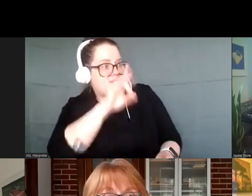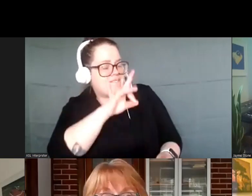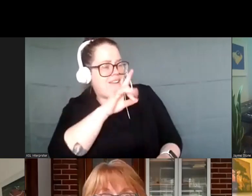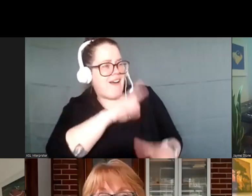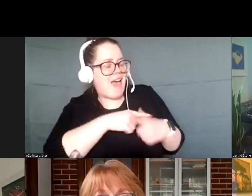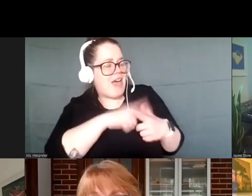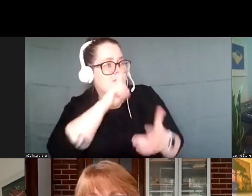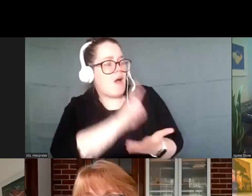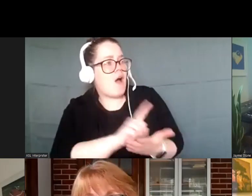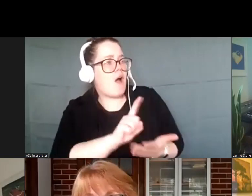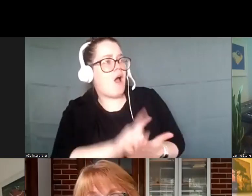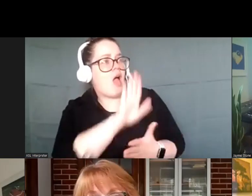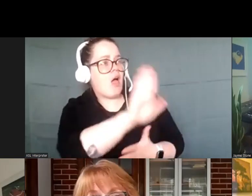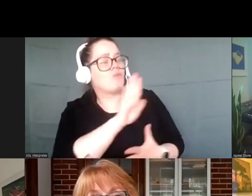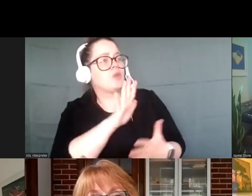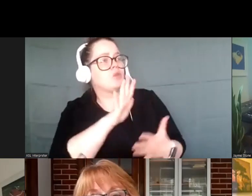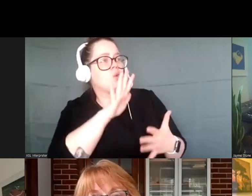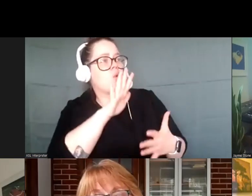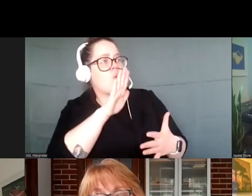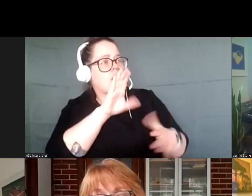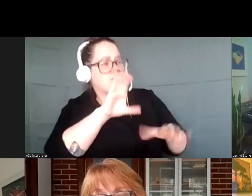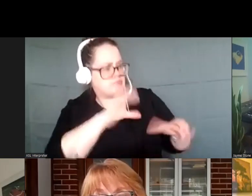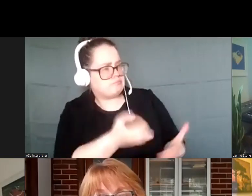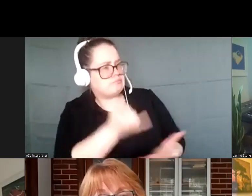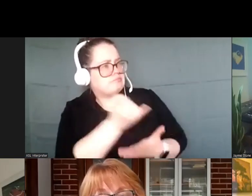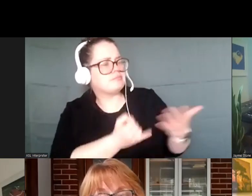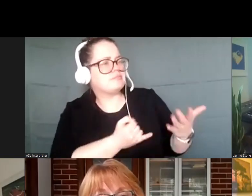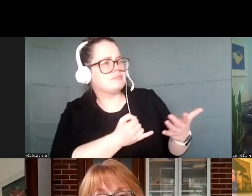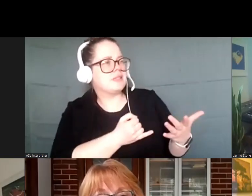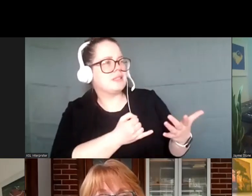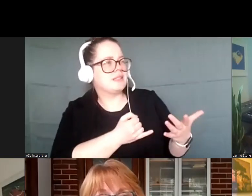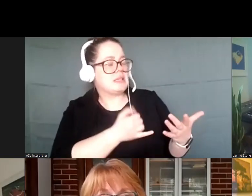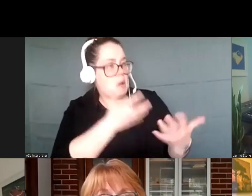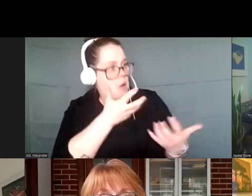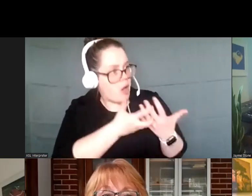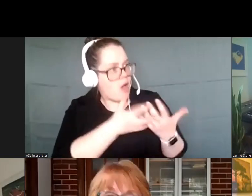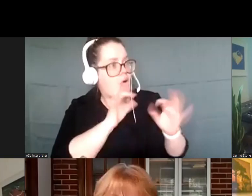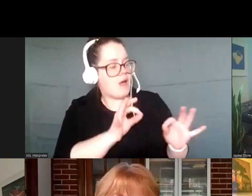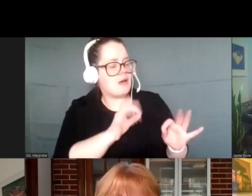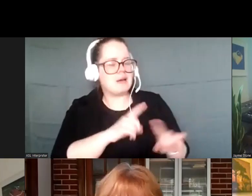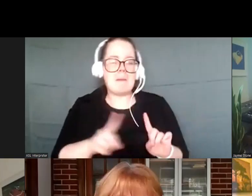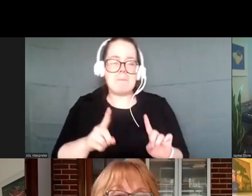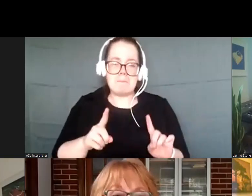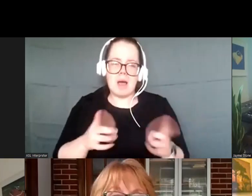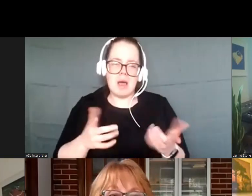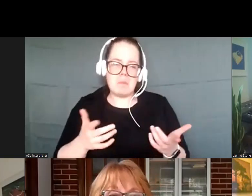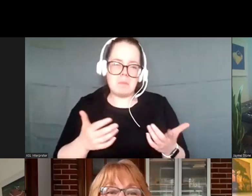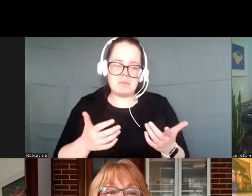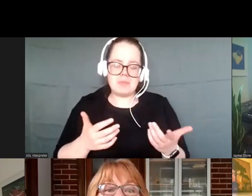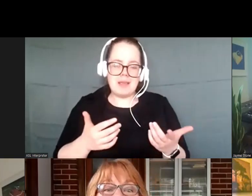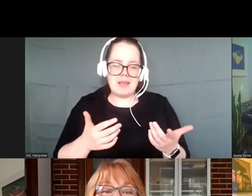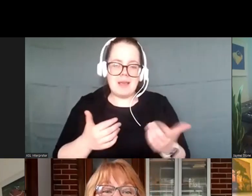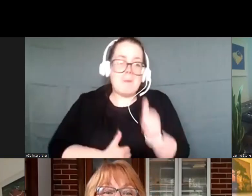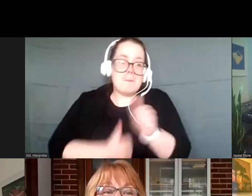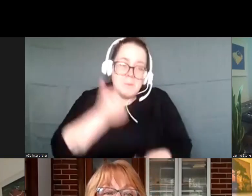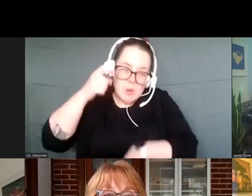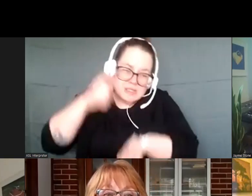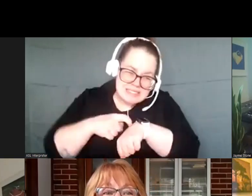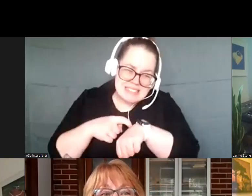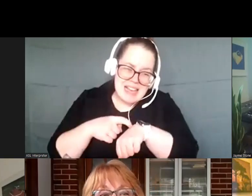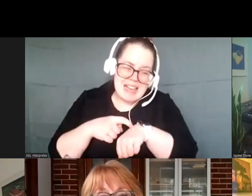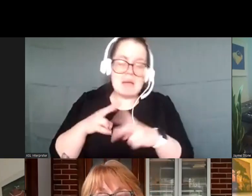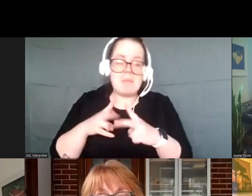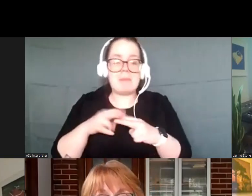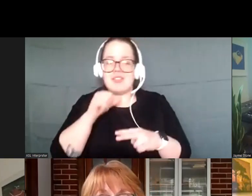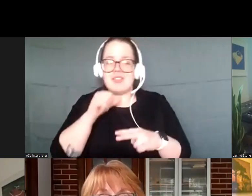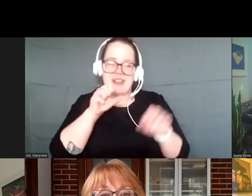maybe it's just really the right fit. So I will take a look, but I think probably most of the time you know, I'm not either not able